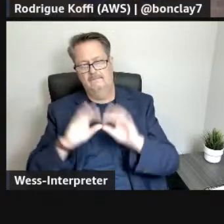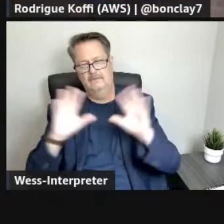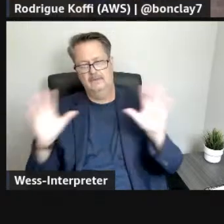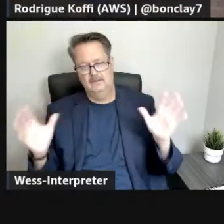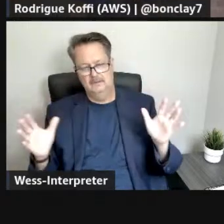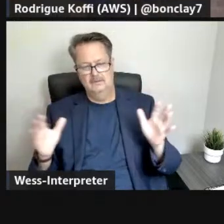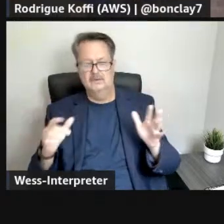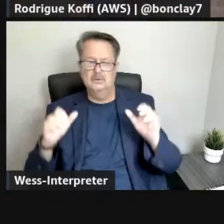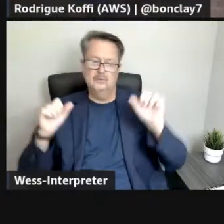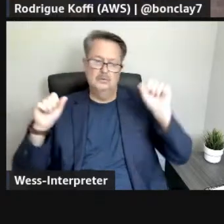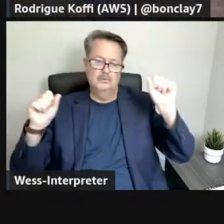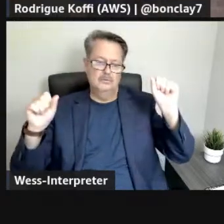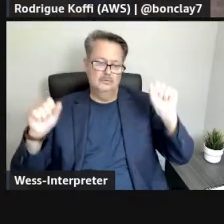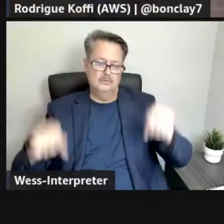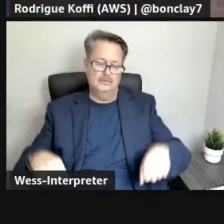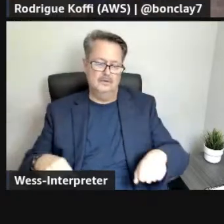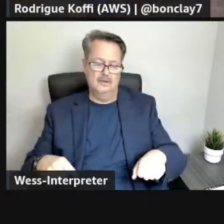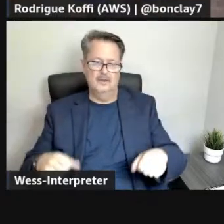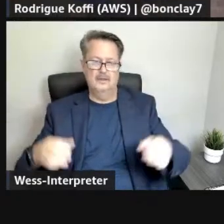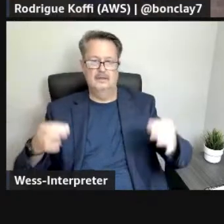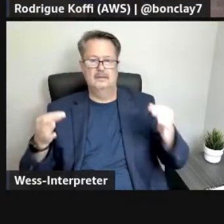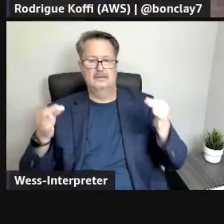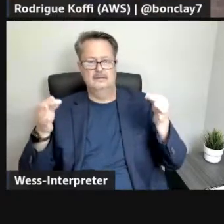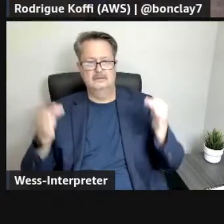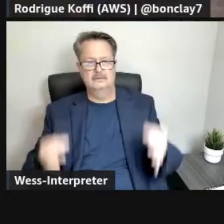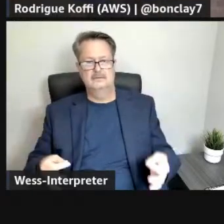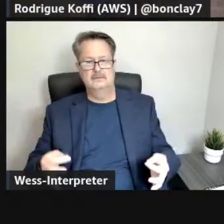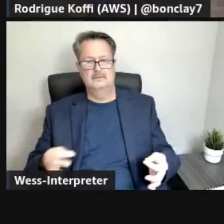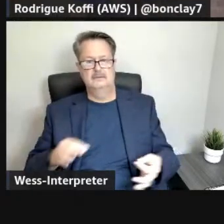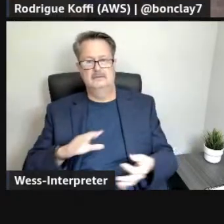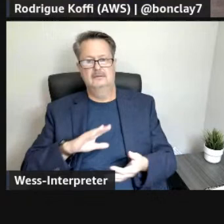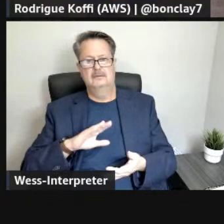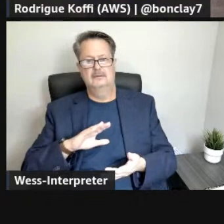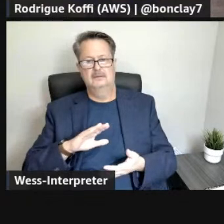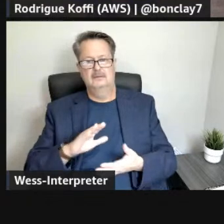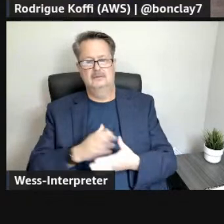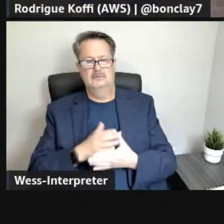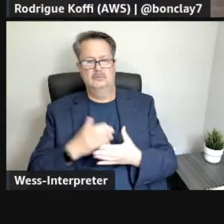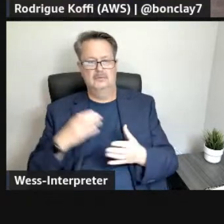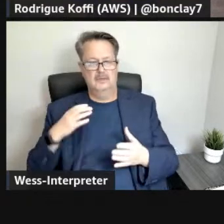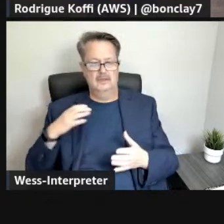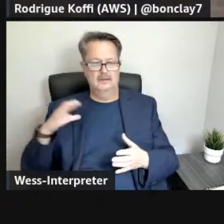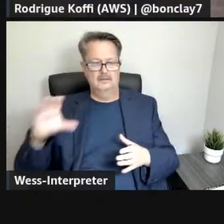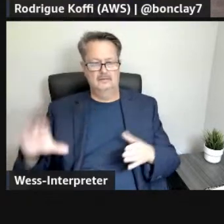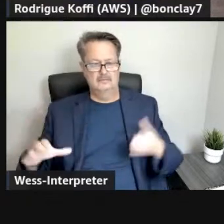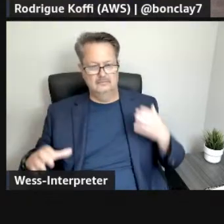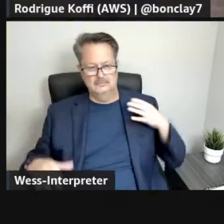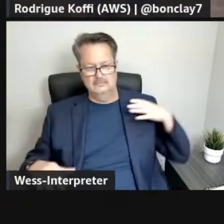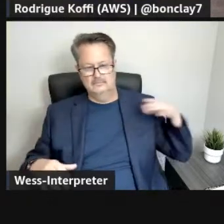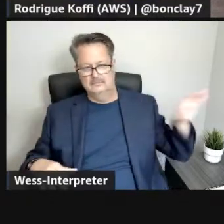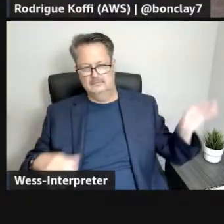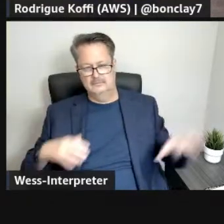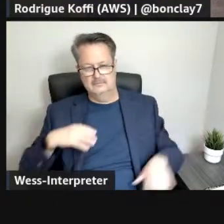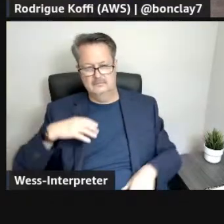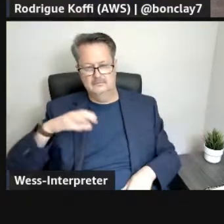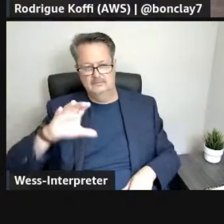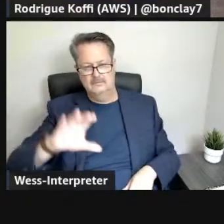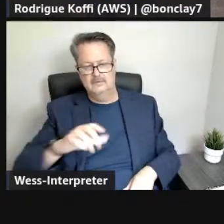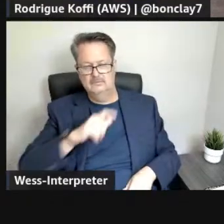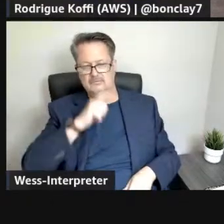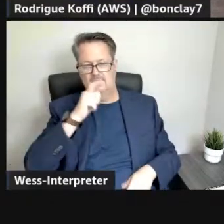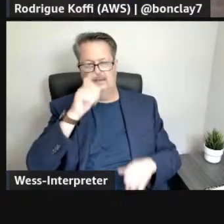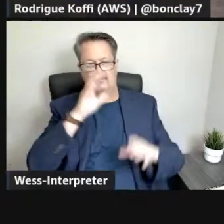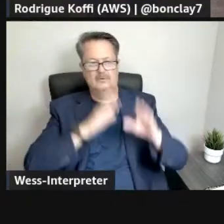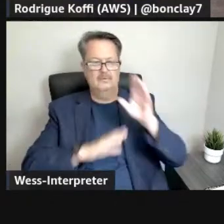can take decisions decision centrally. So you can swap out the destination anytime you want, and you don't have to worry about